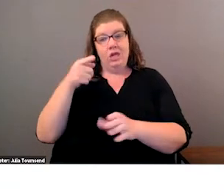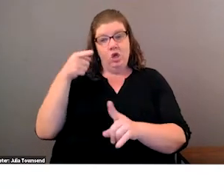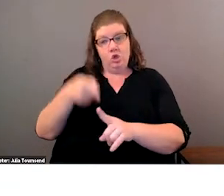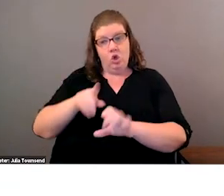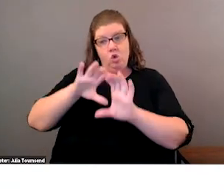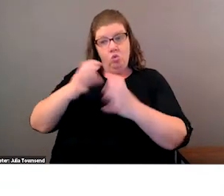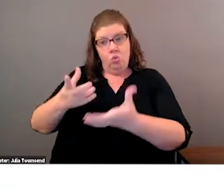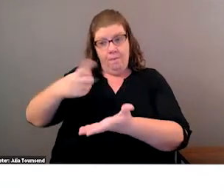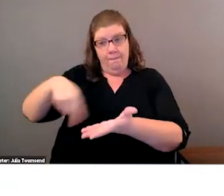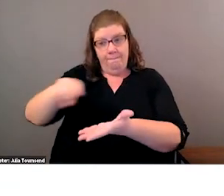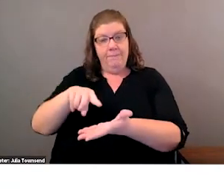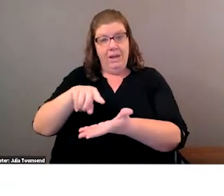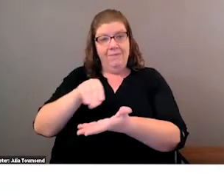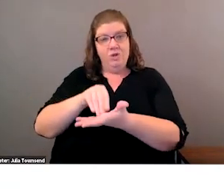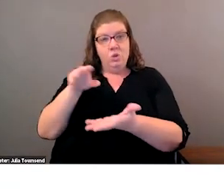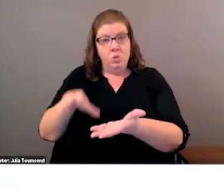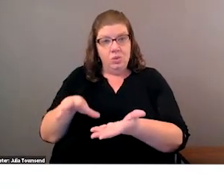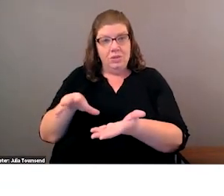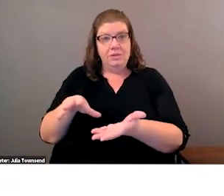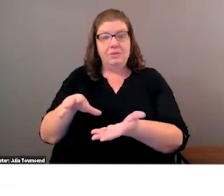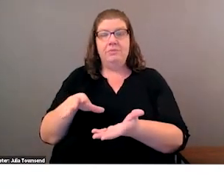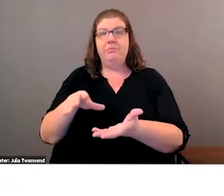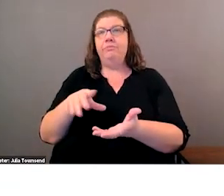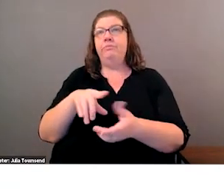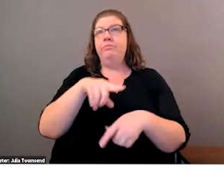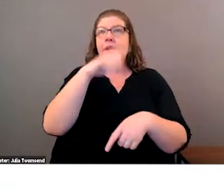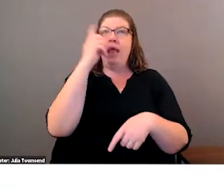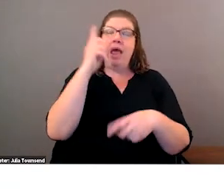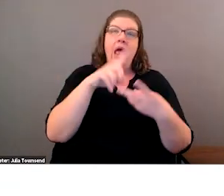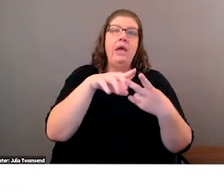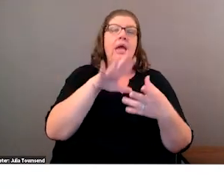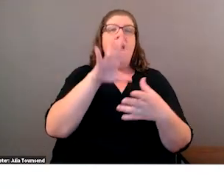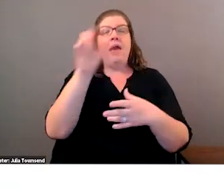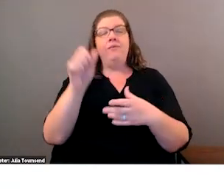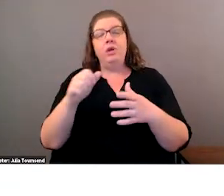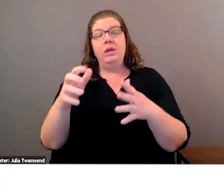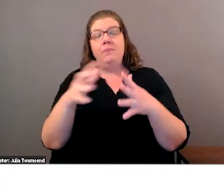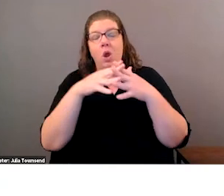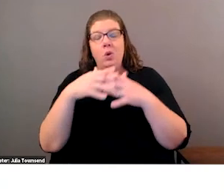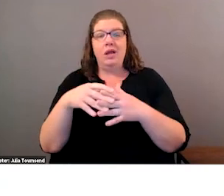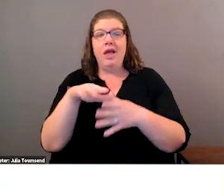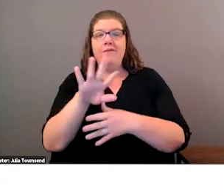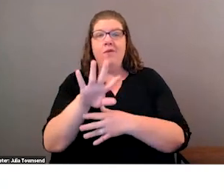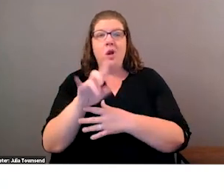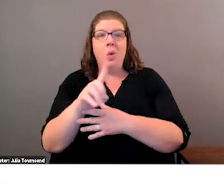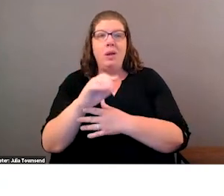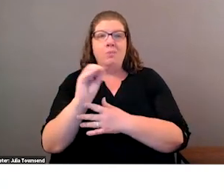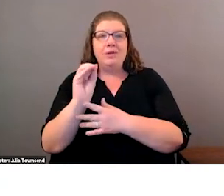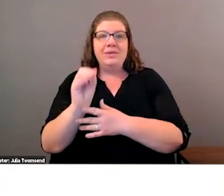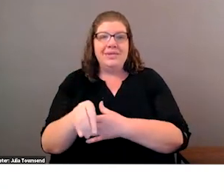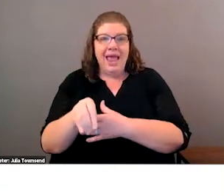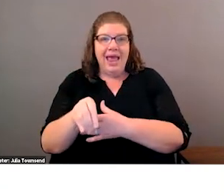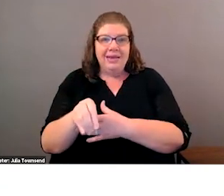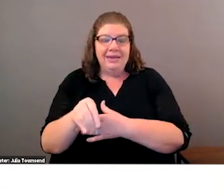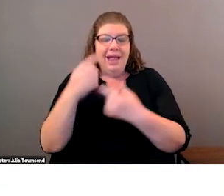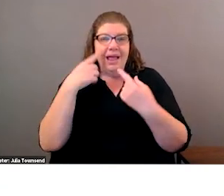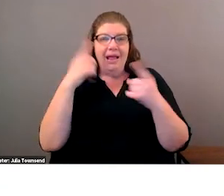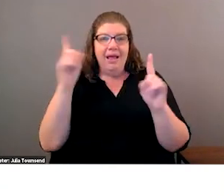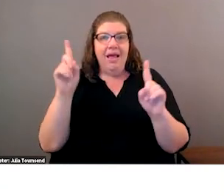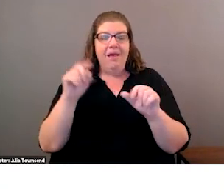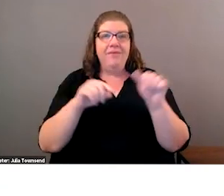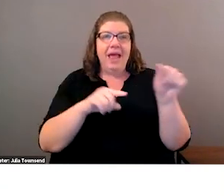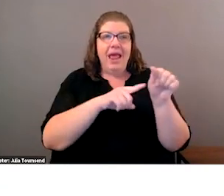students, if I pick African American Black students is achieving a 41% rate of A through G eligibility,